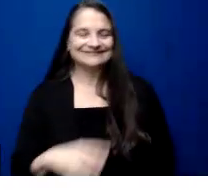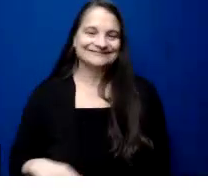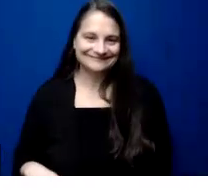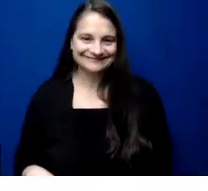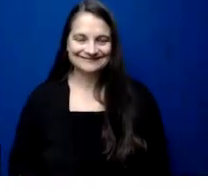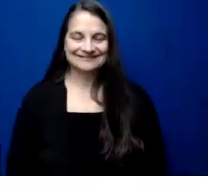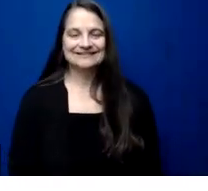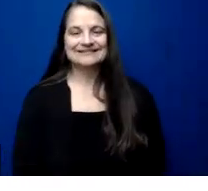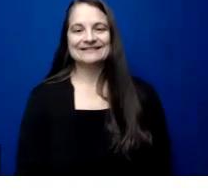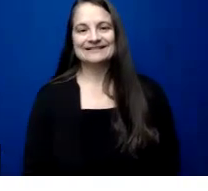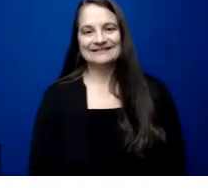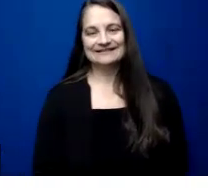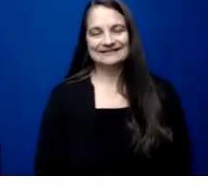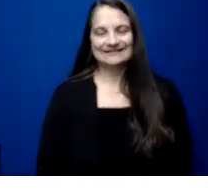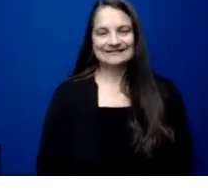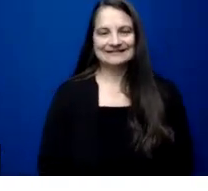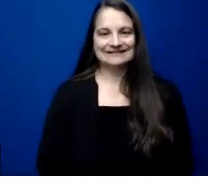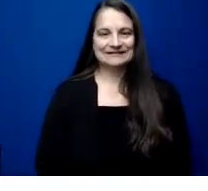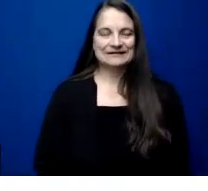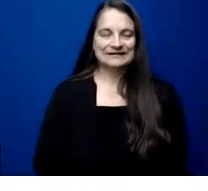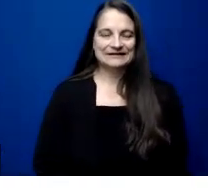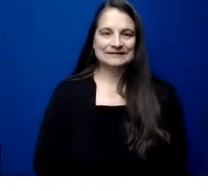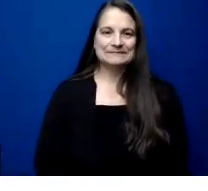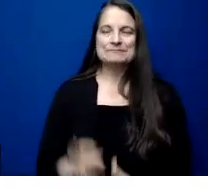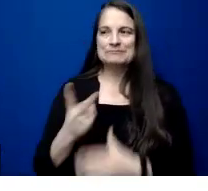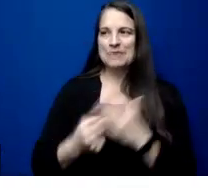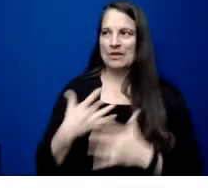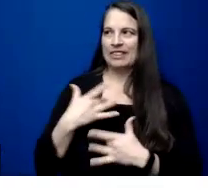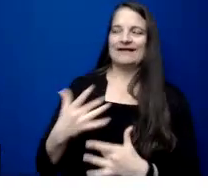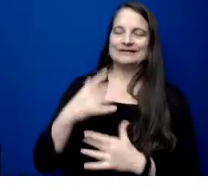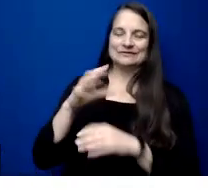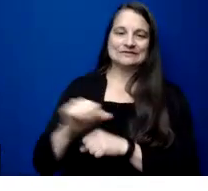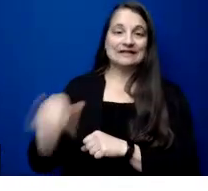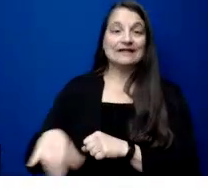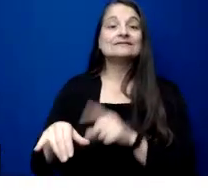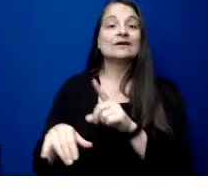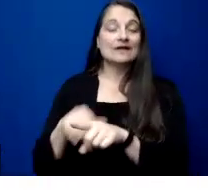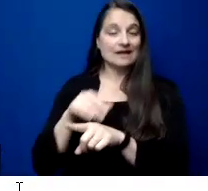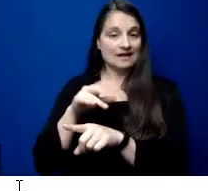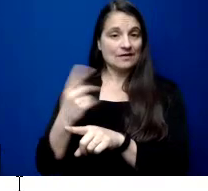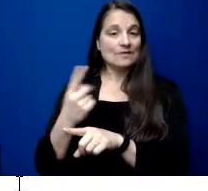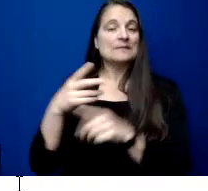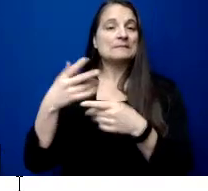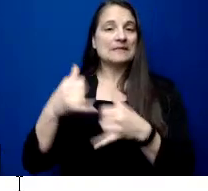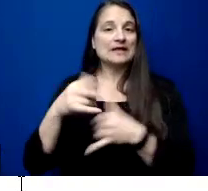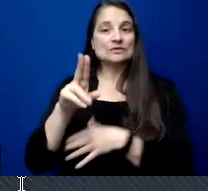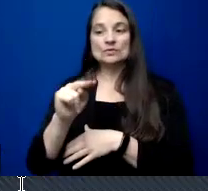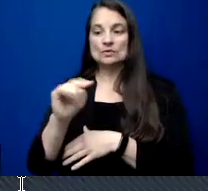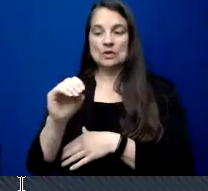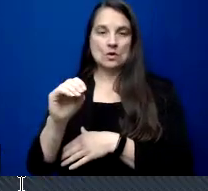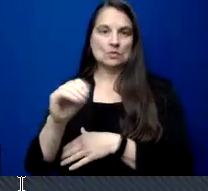know, oh, I was chat. gonna say, we're both used to doing it. Looks like Kelly plays Uno, all types. Um,